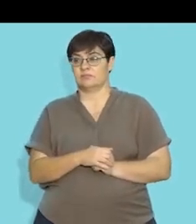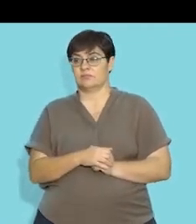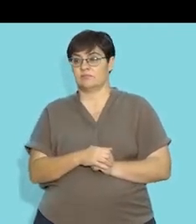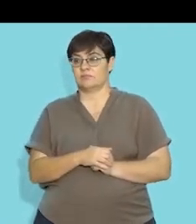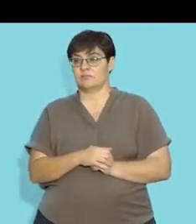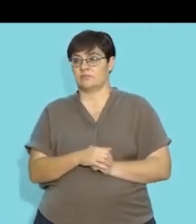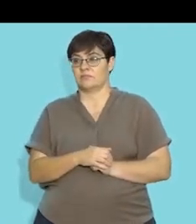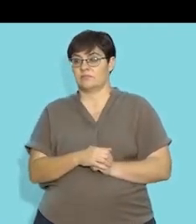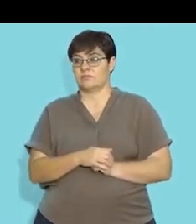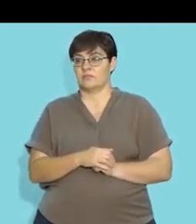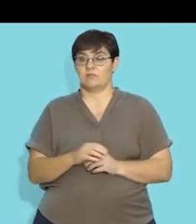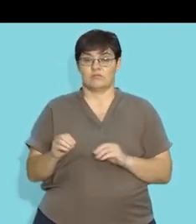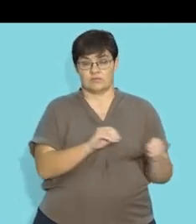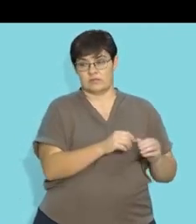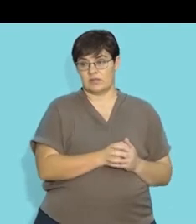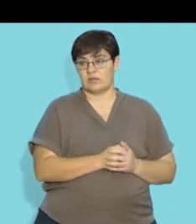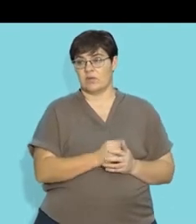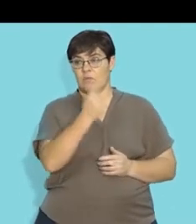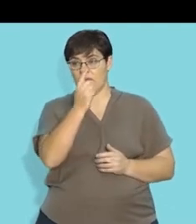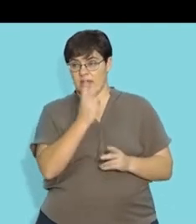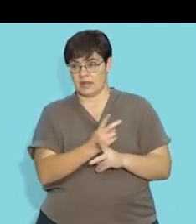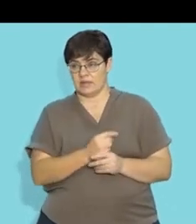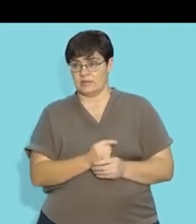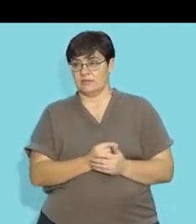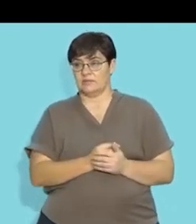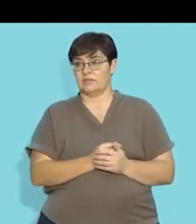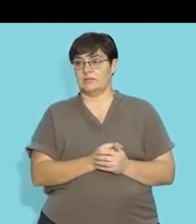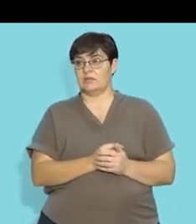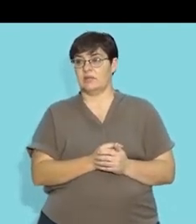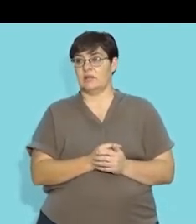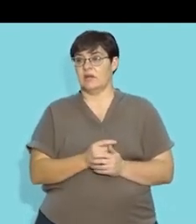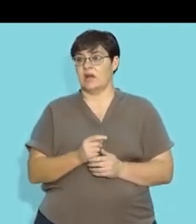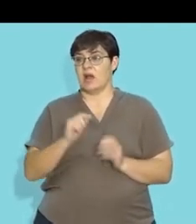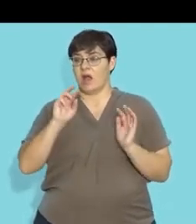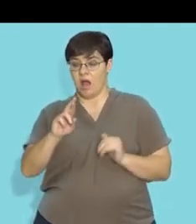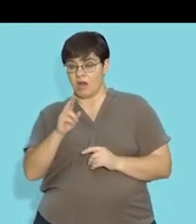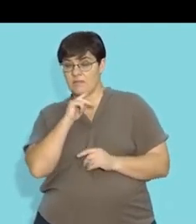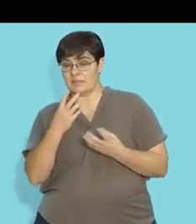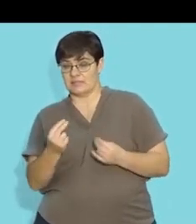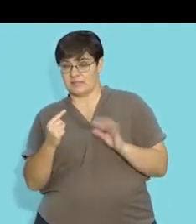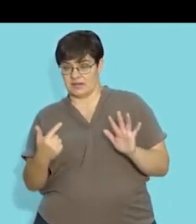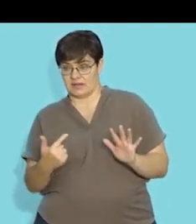go shift 1 again. Regression 7,